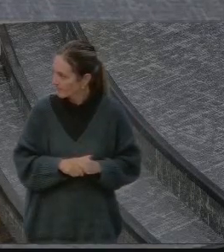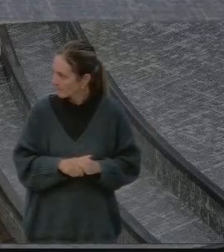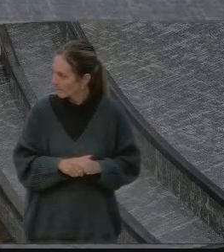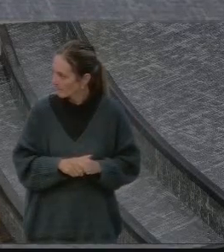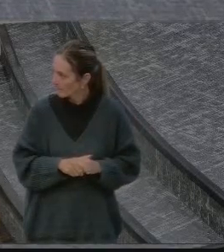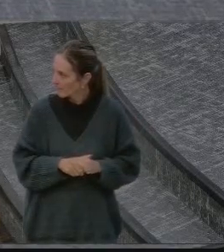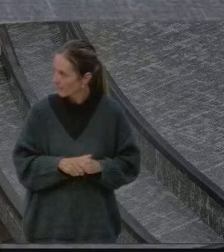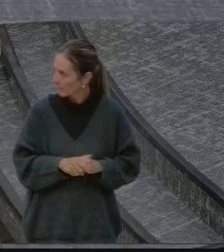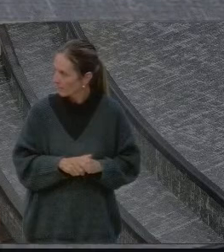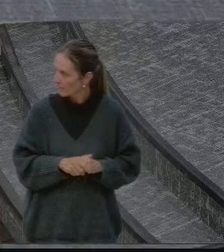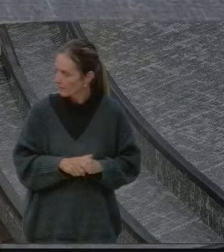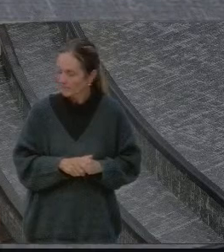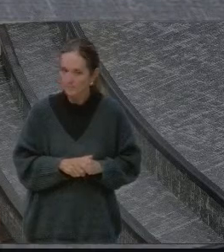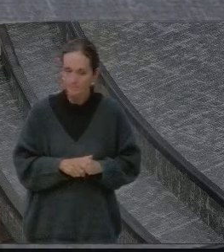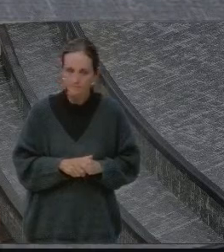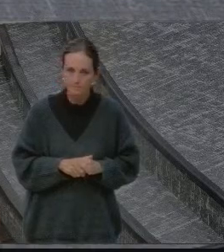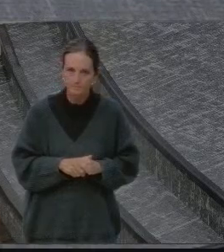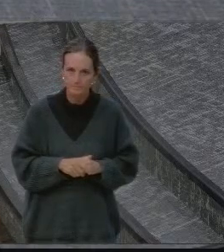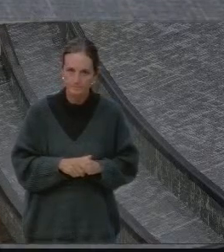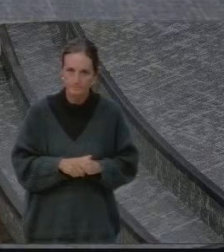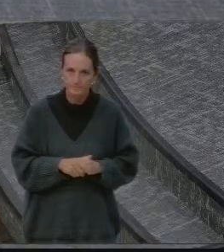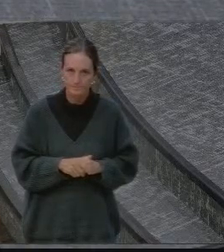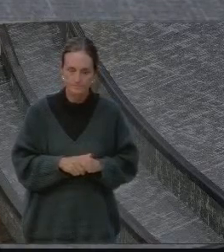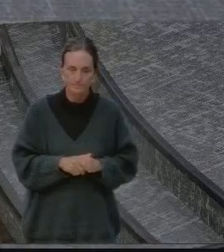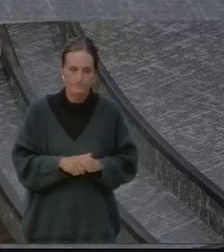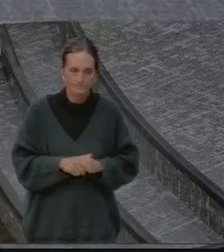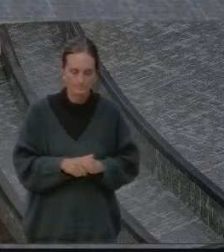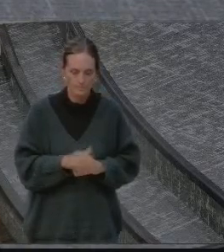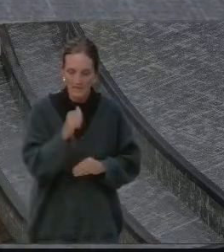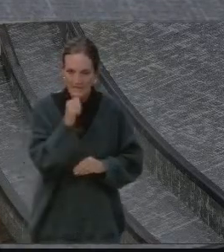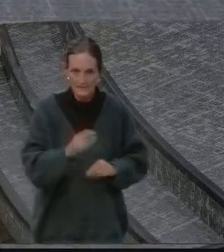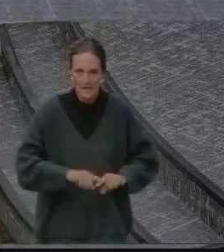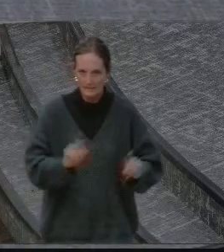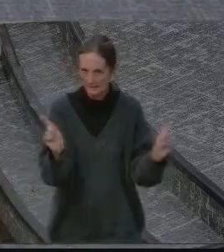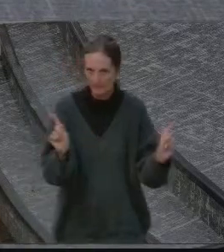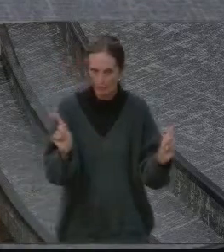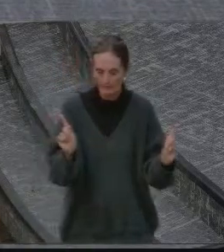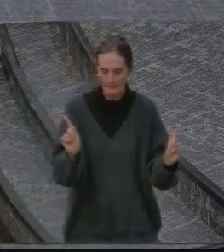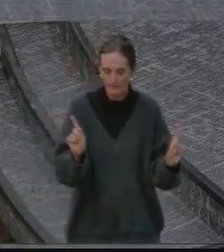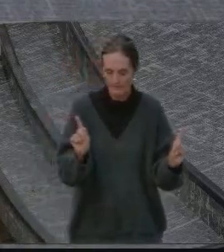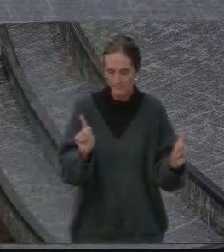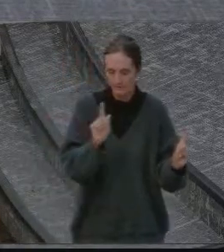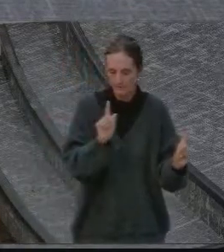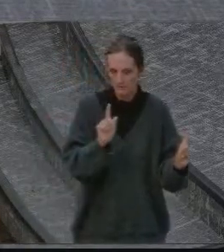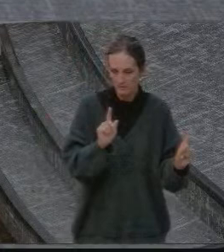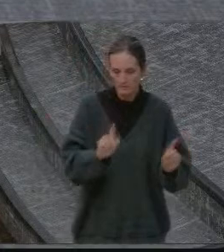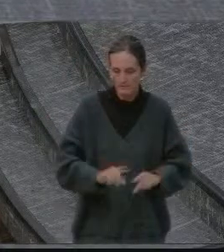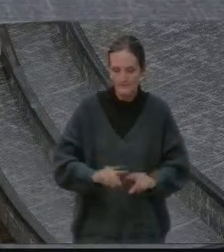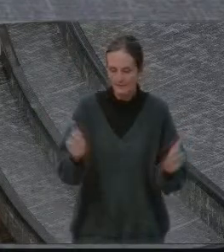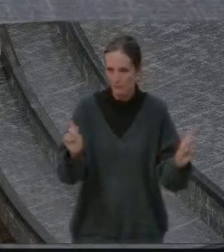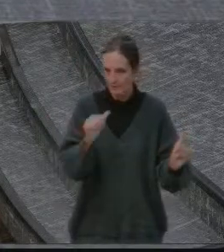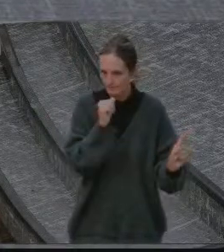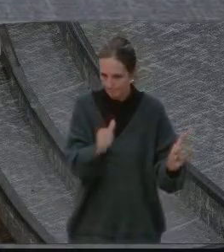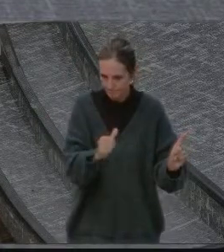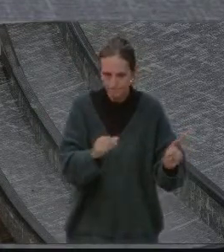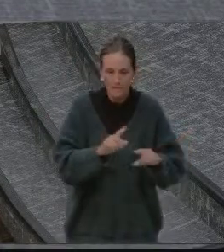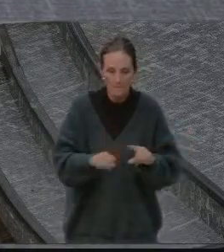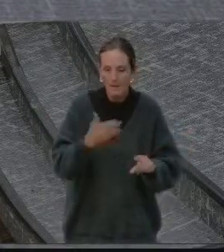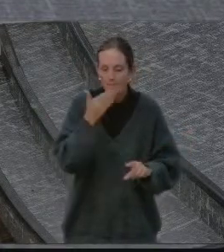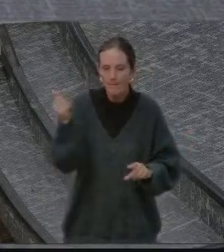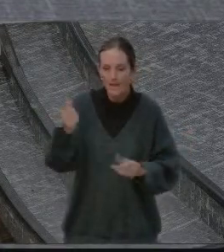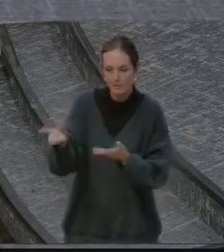It is not different, but it is better